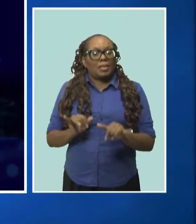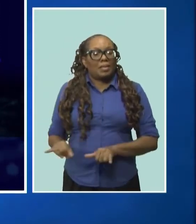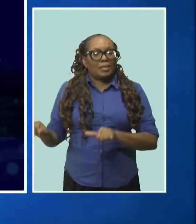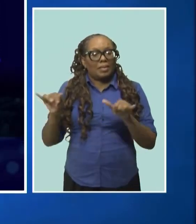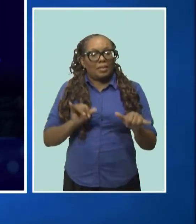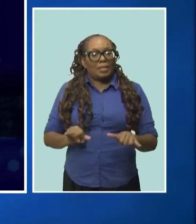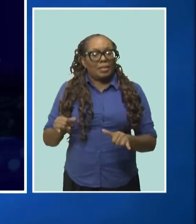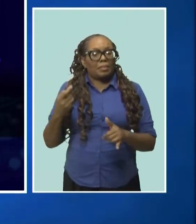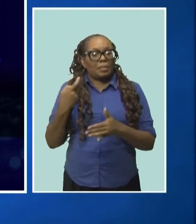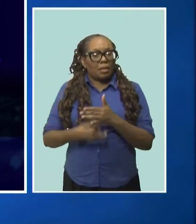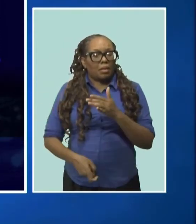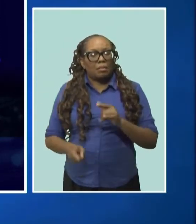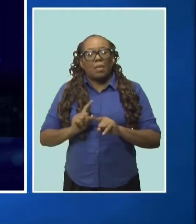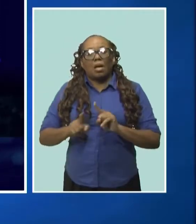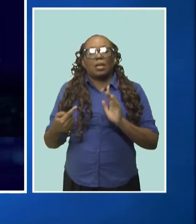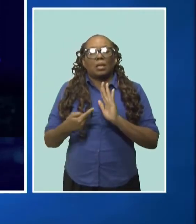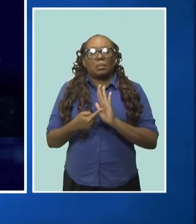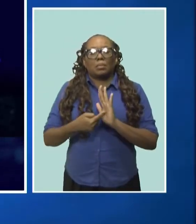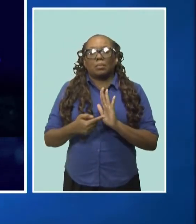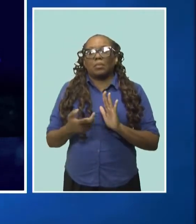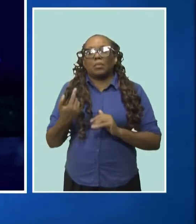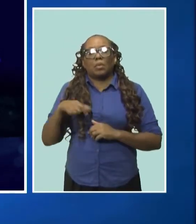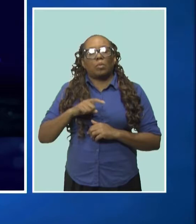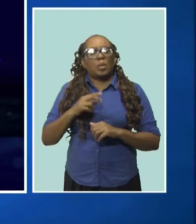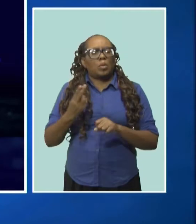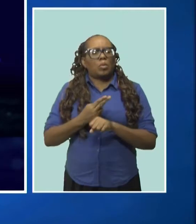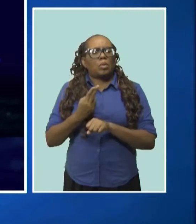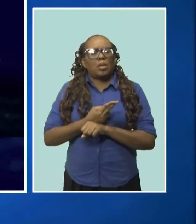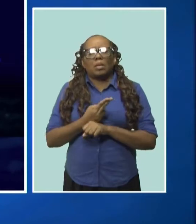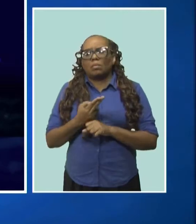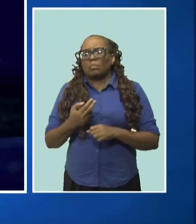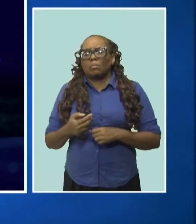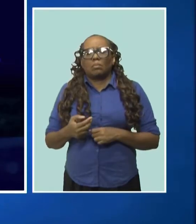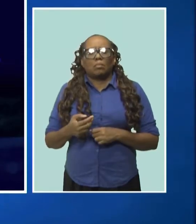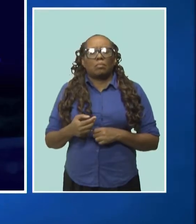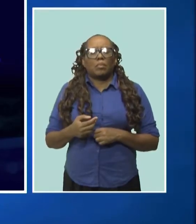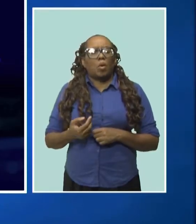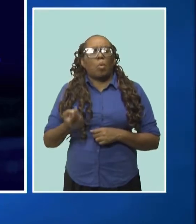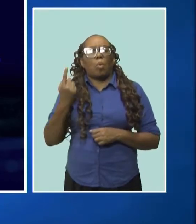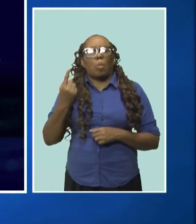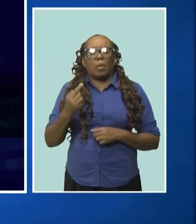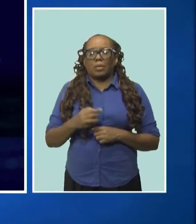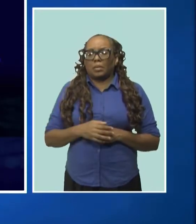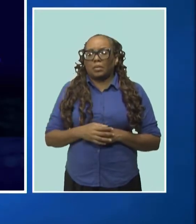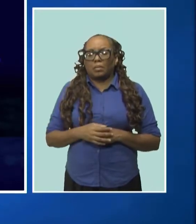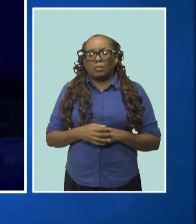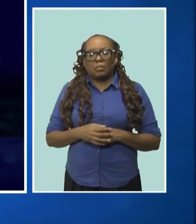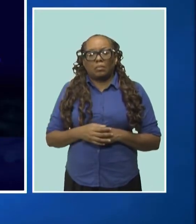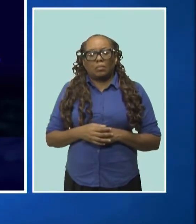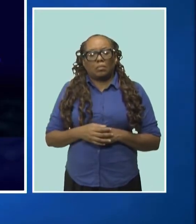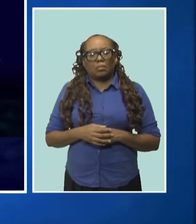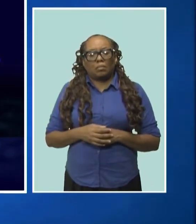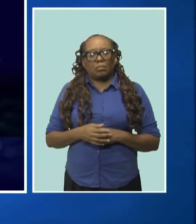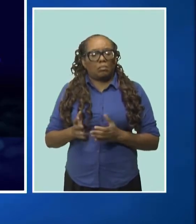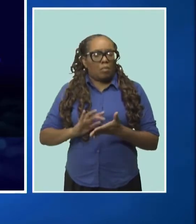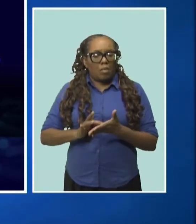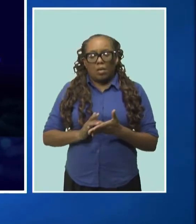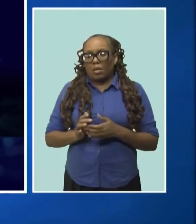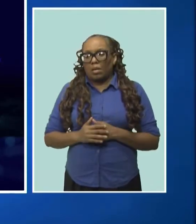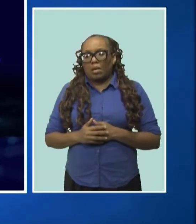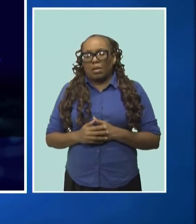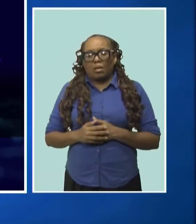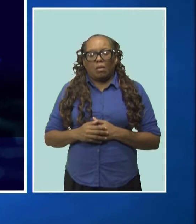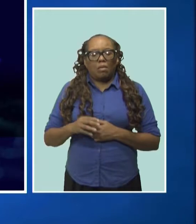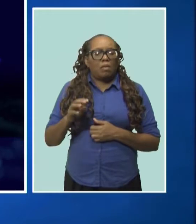an example, if you were using like amlodipine or something like that, it might be $6 instead of $4. That would be like one for blood